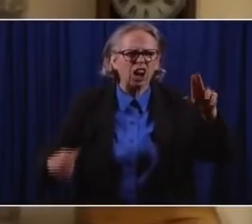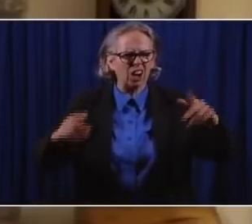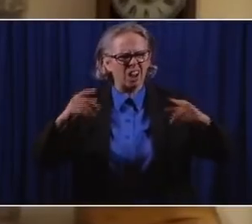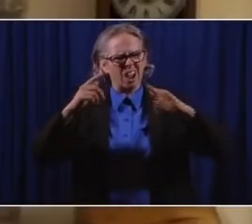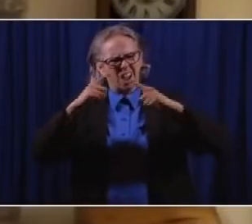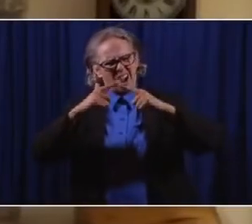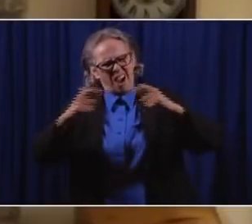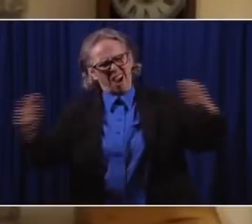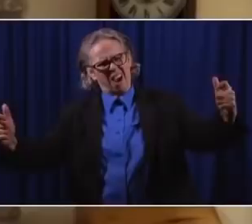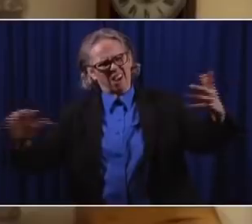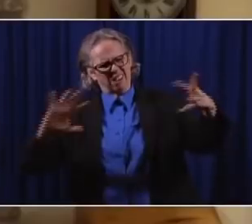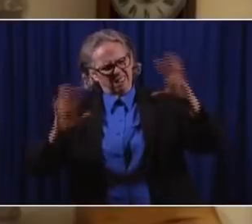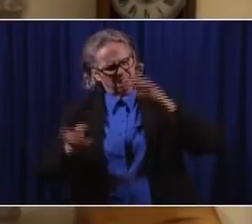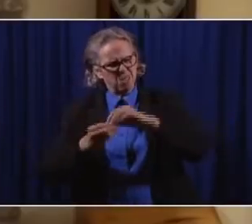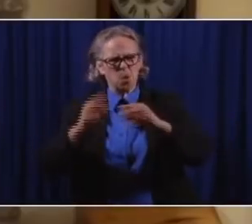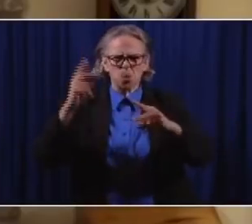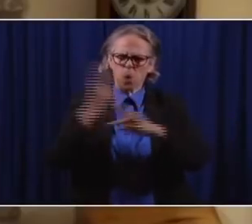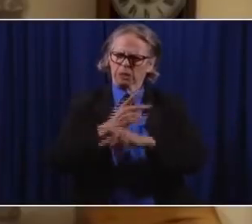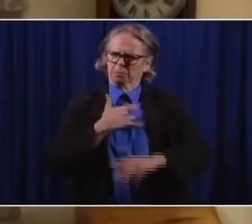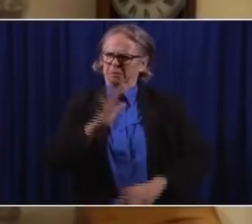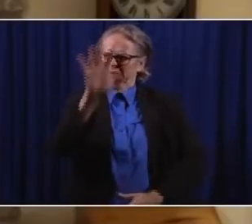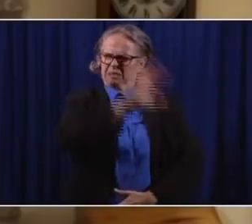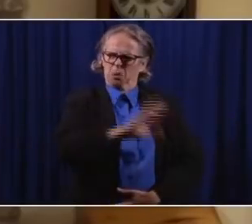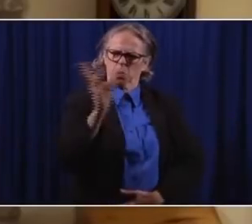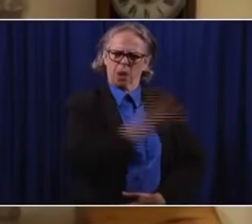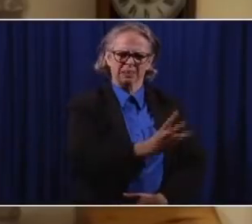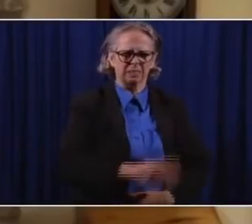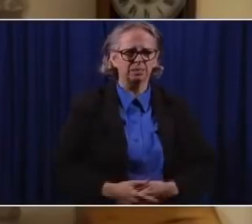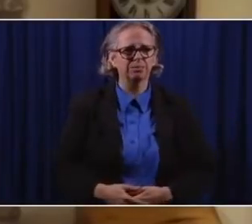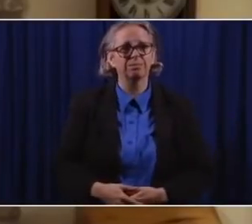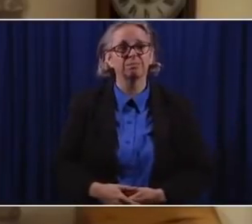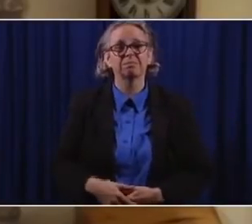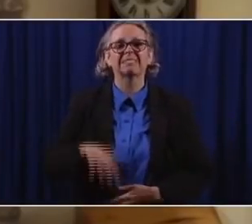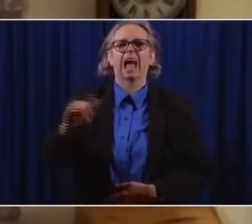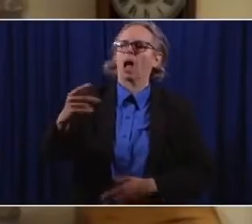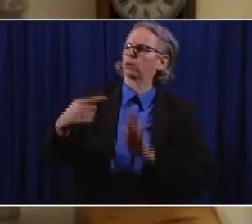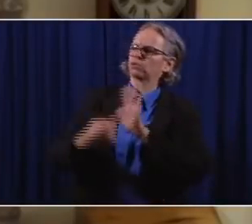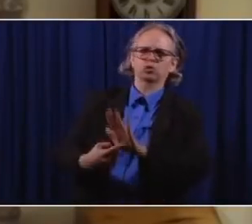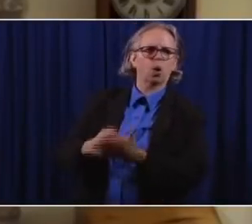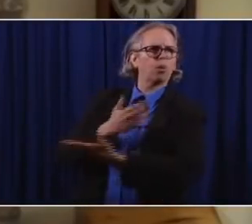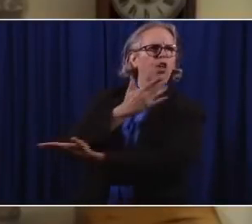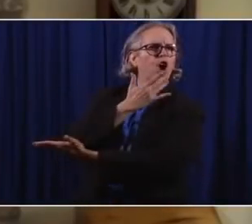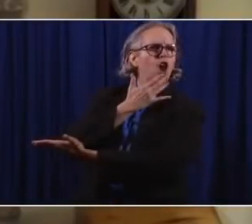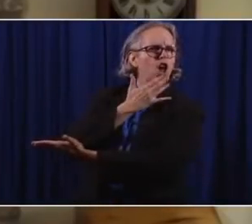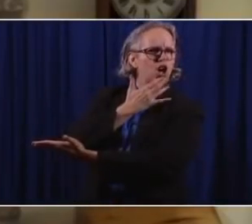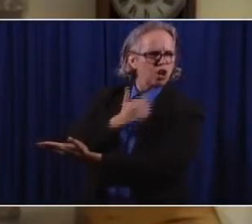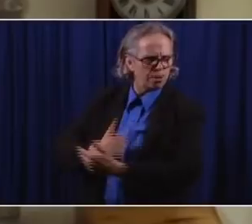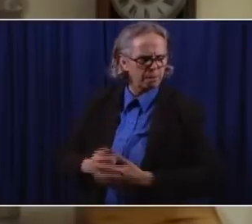at. Let's go to our coded slides, Eric.